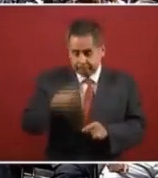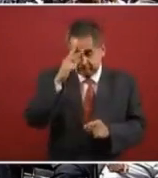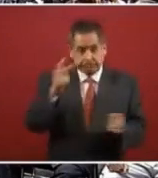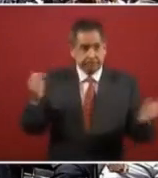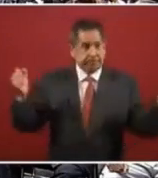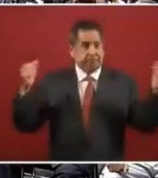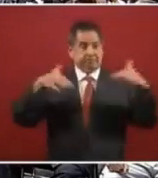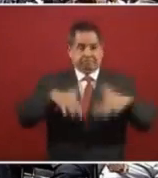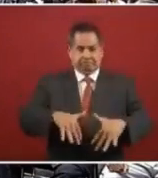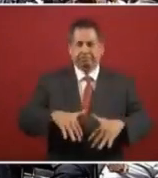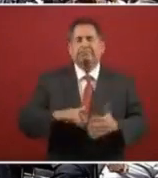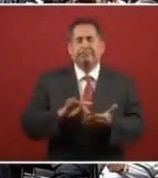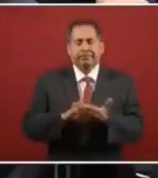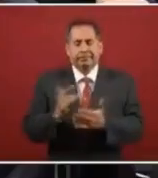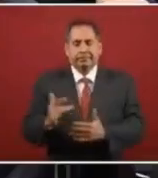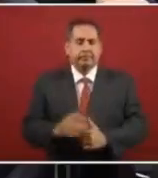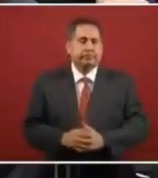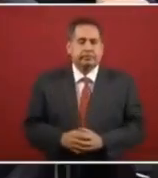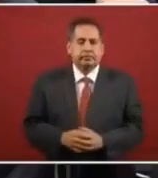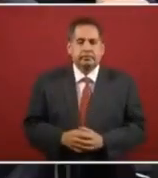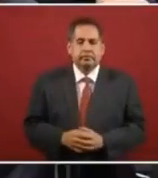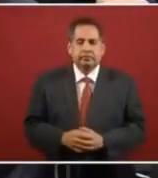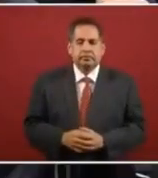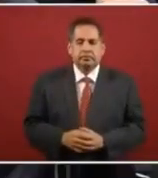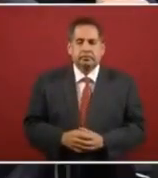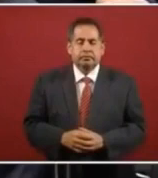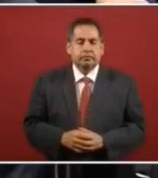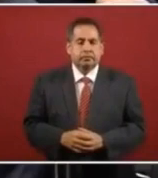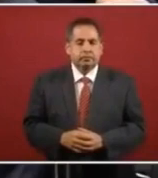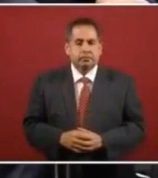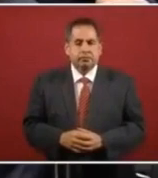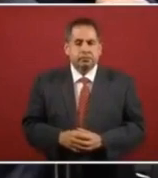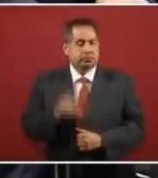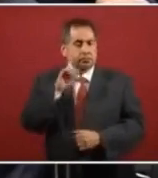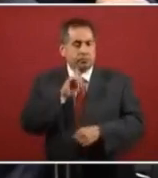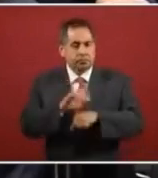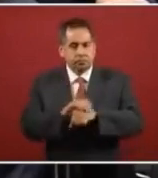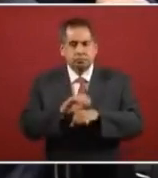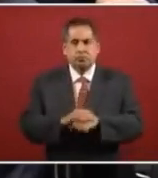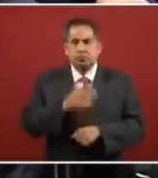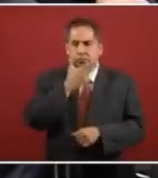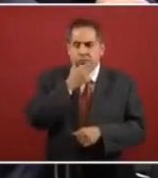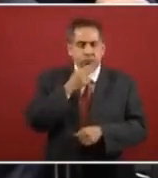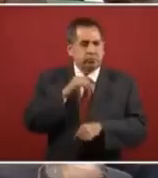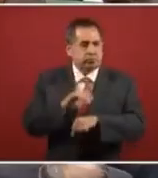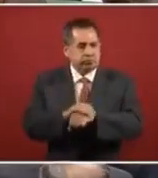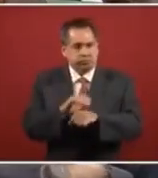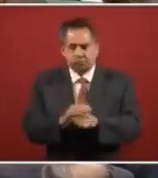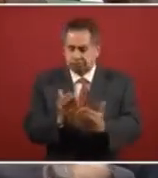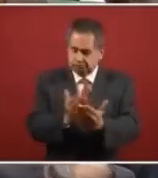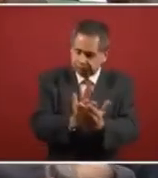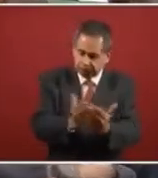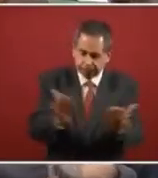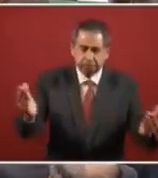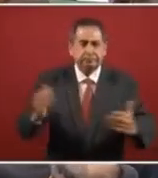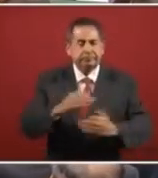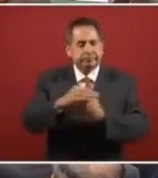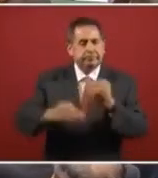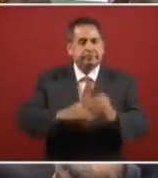country my friends all of you